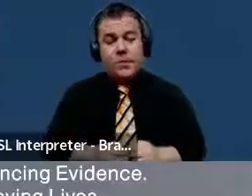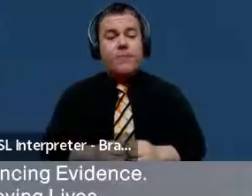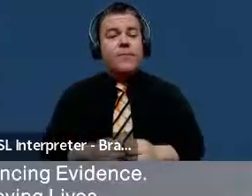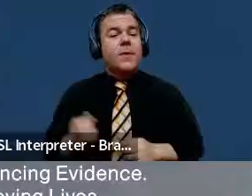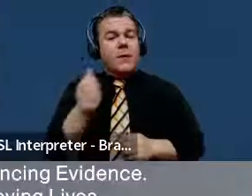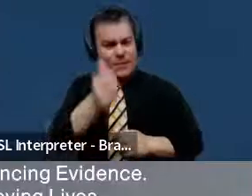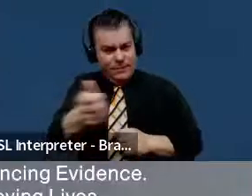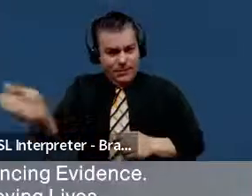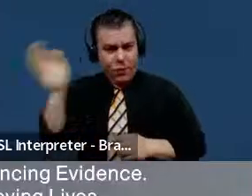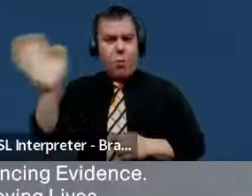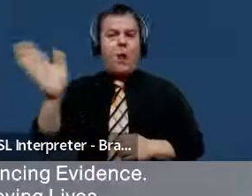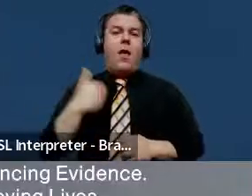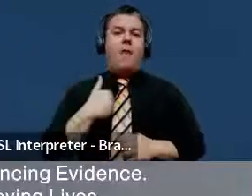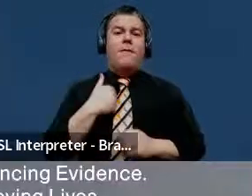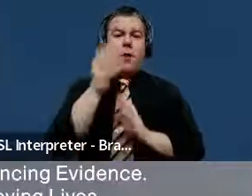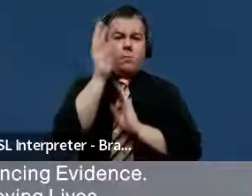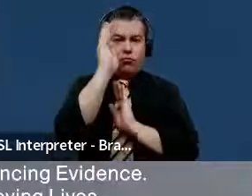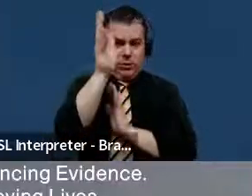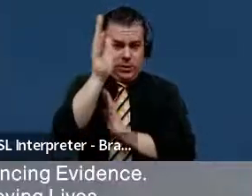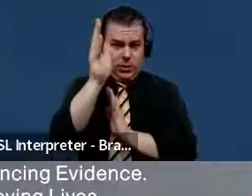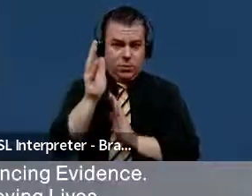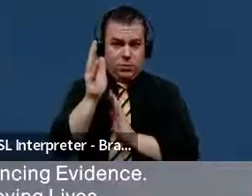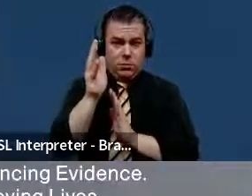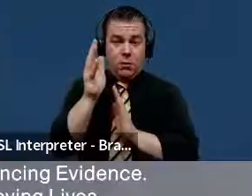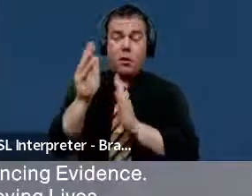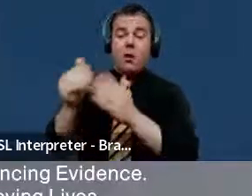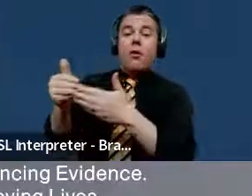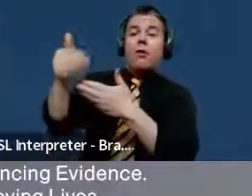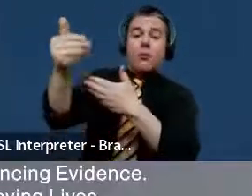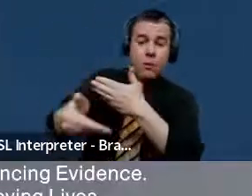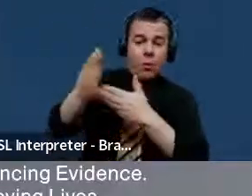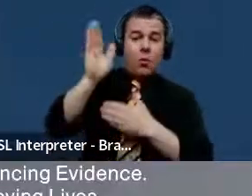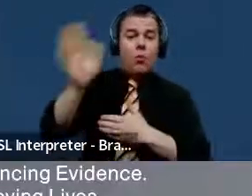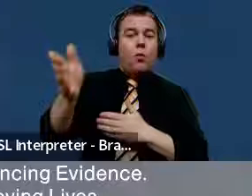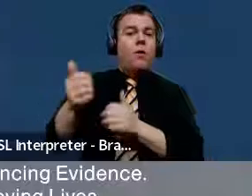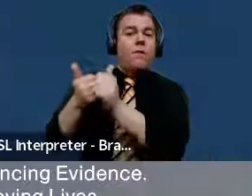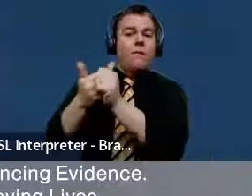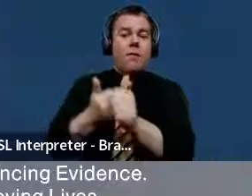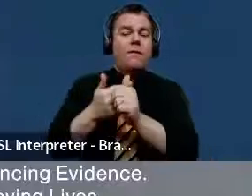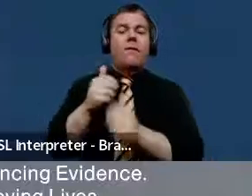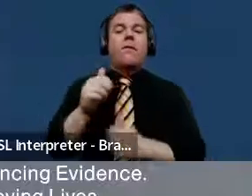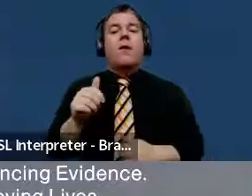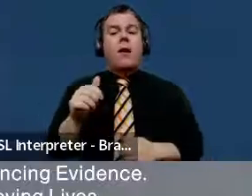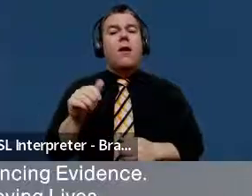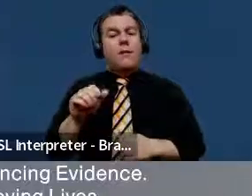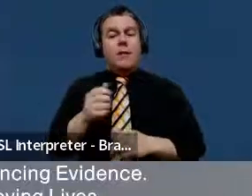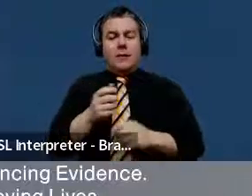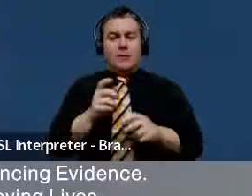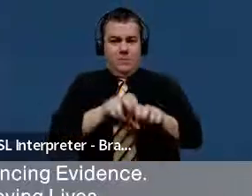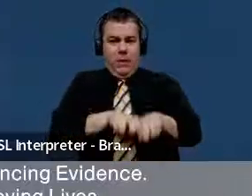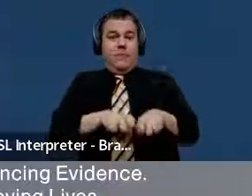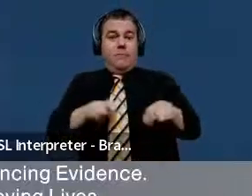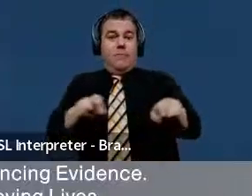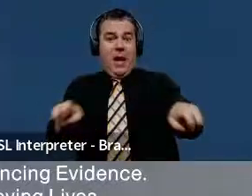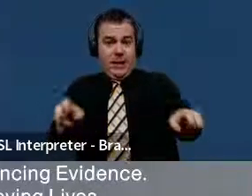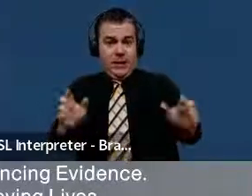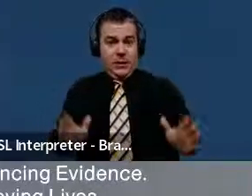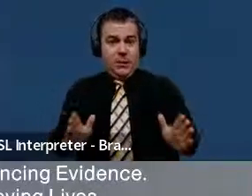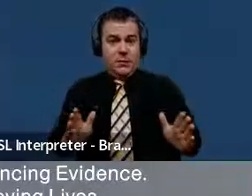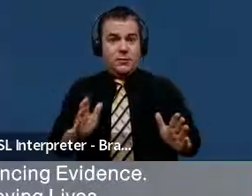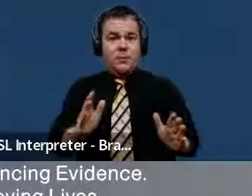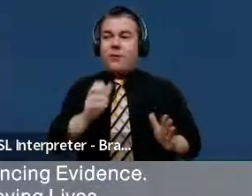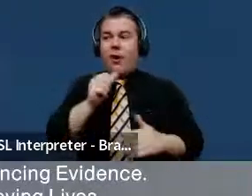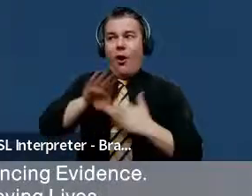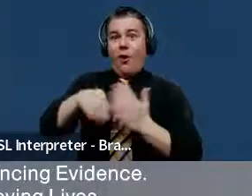have a presentation, after which we will be followed by a series of panelists. Not all the panelists have arrived yet